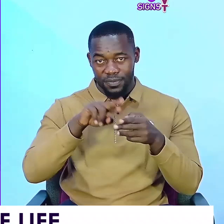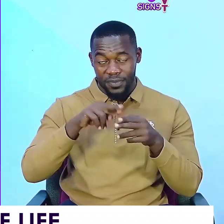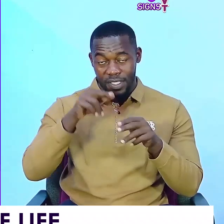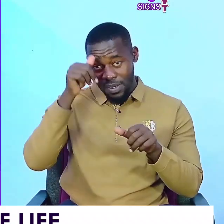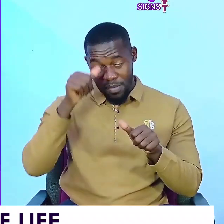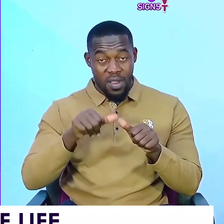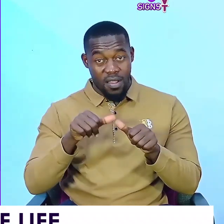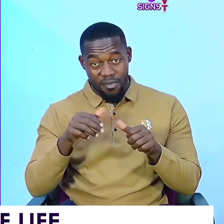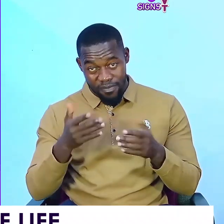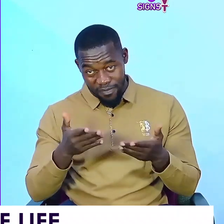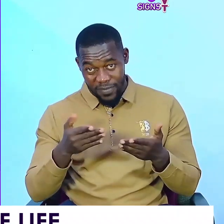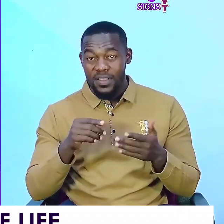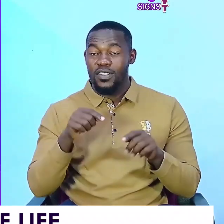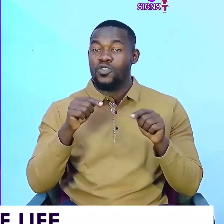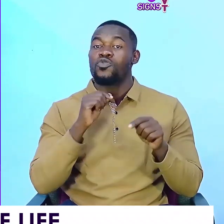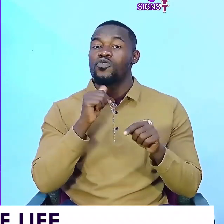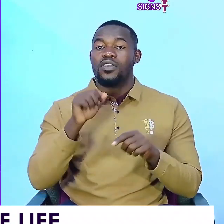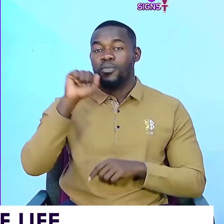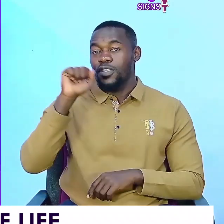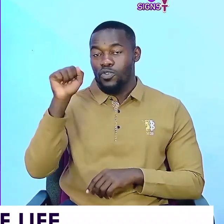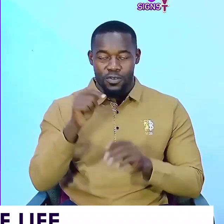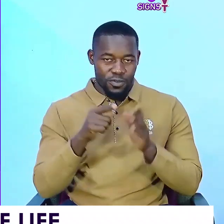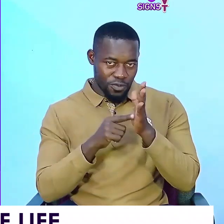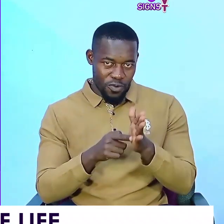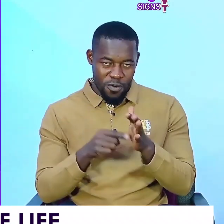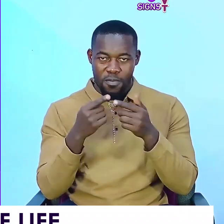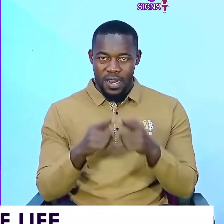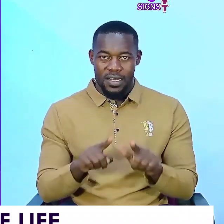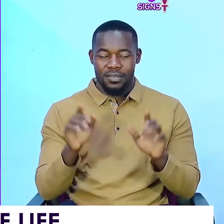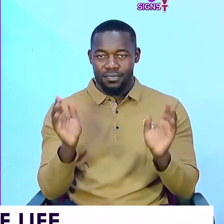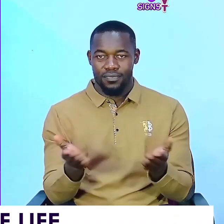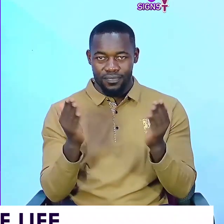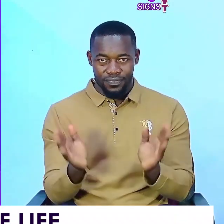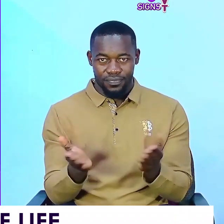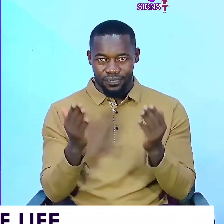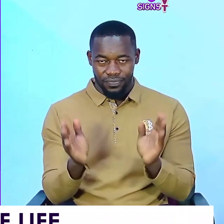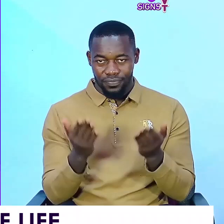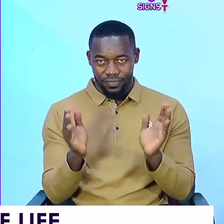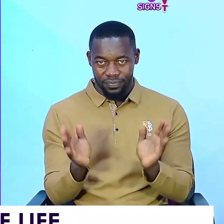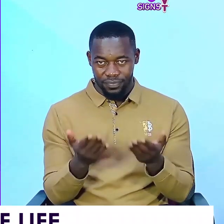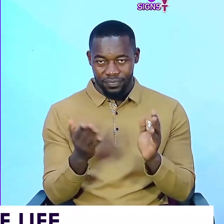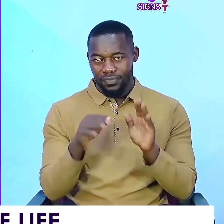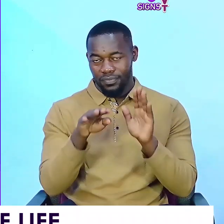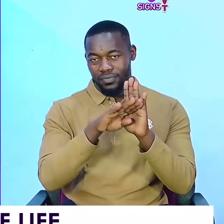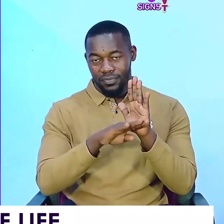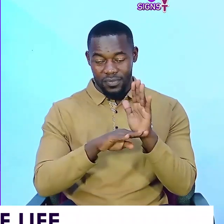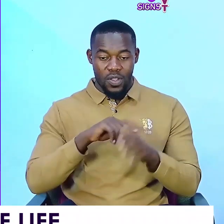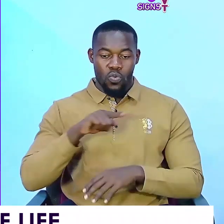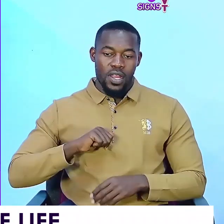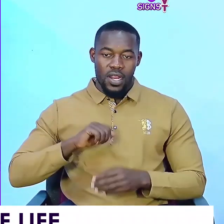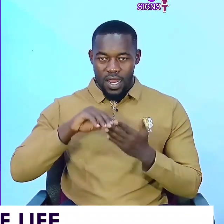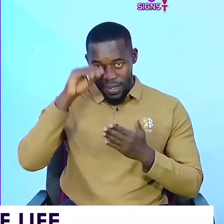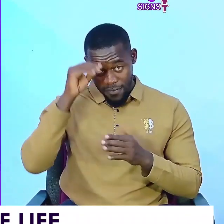are not on a politics show. We are on a motivational show. So we learn from